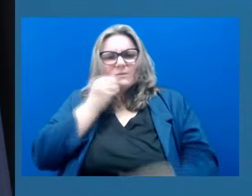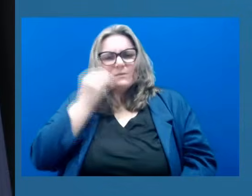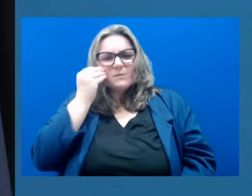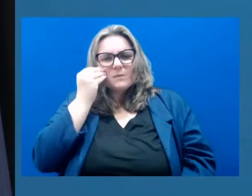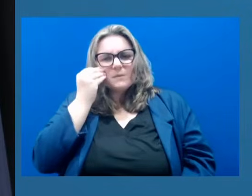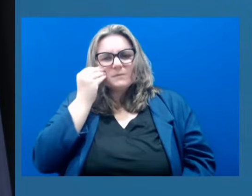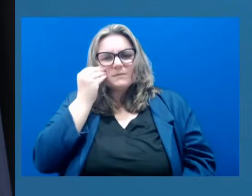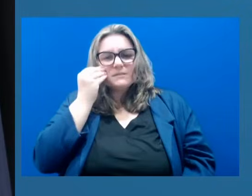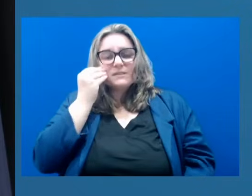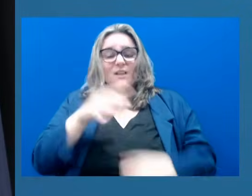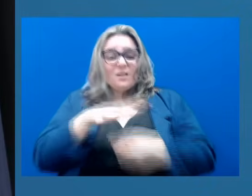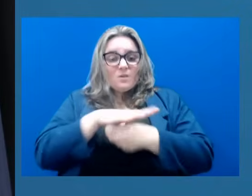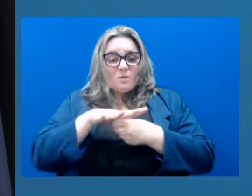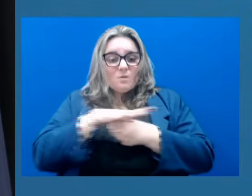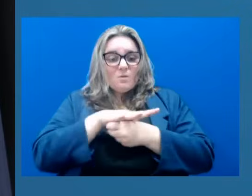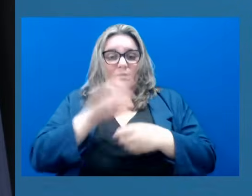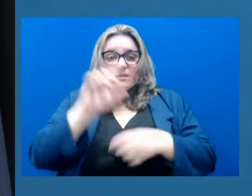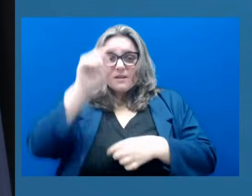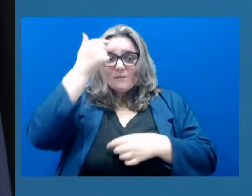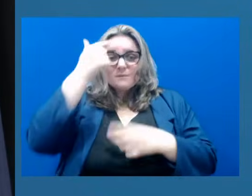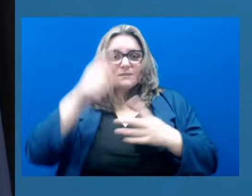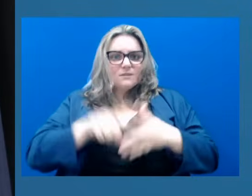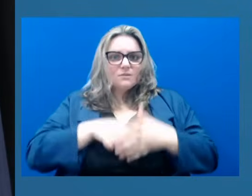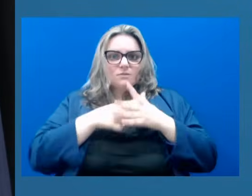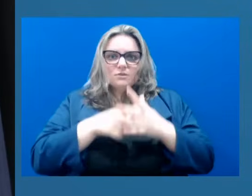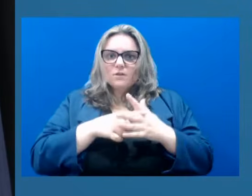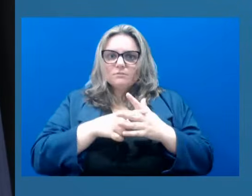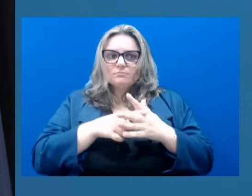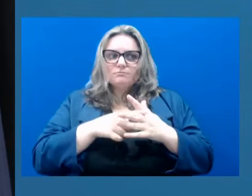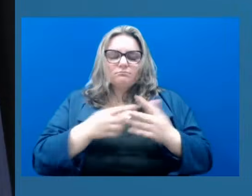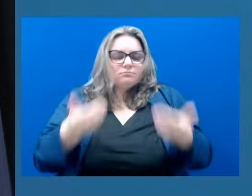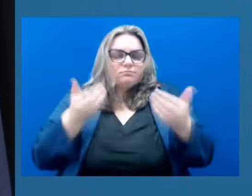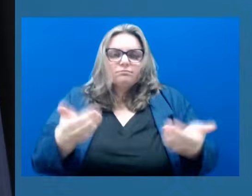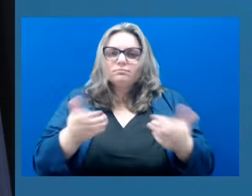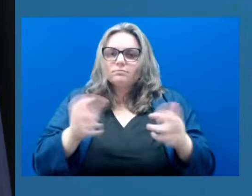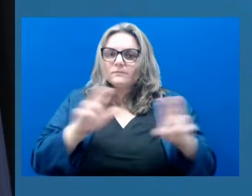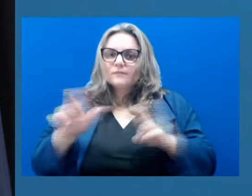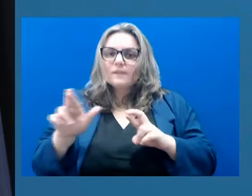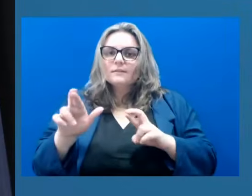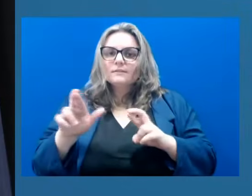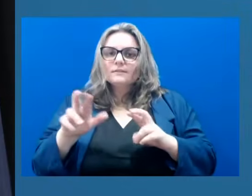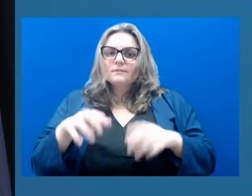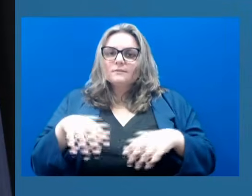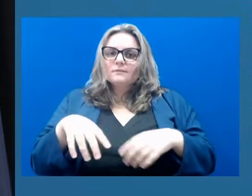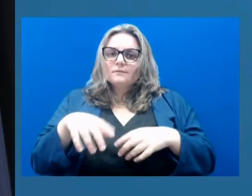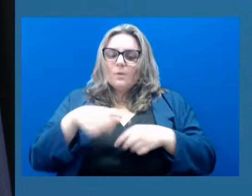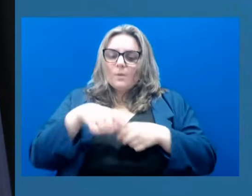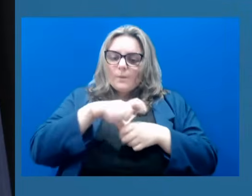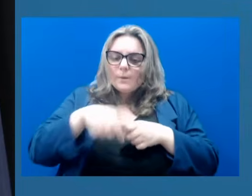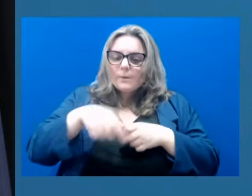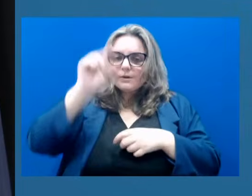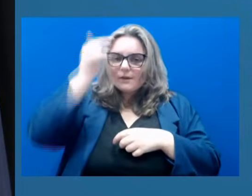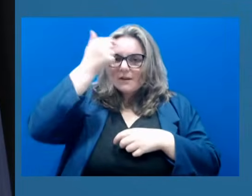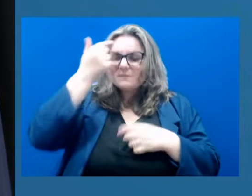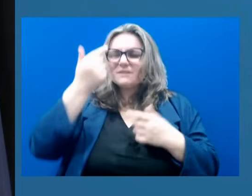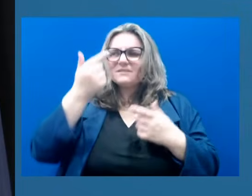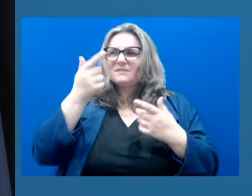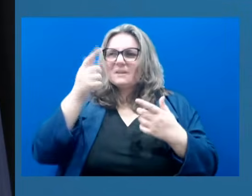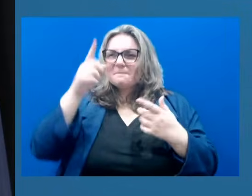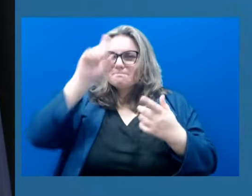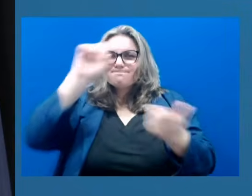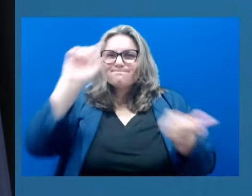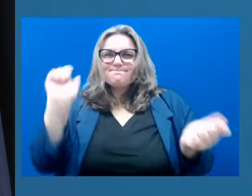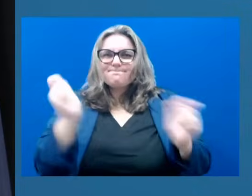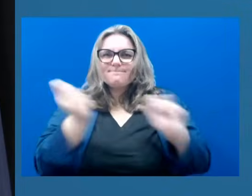up. I find there's been a sea change in how local governments feel about Albany's partnership and encouraging them and